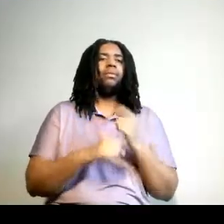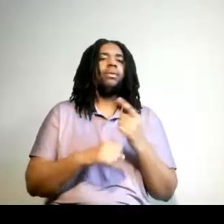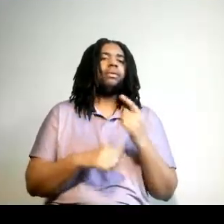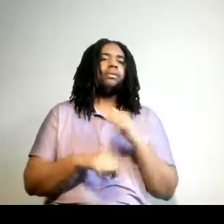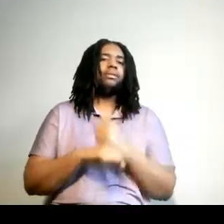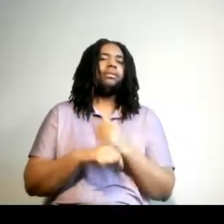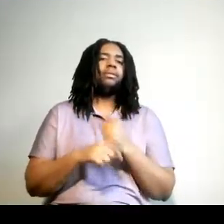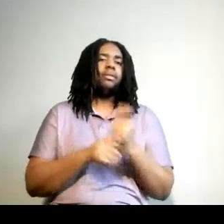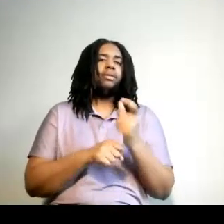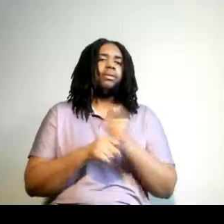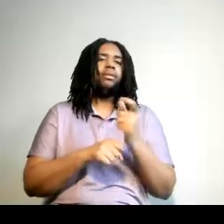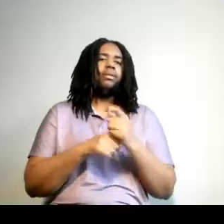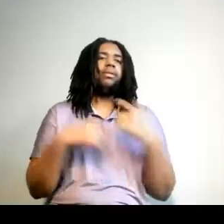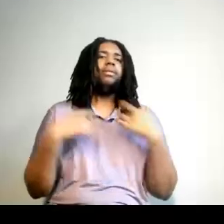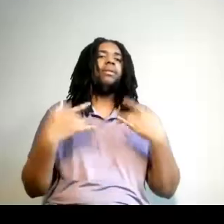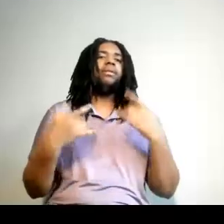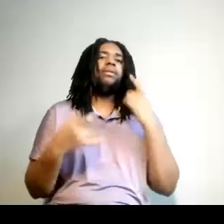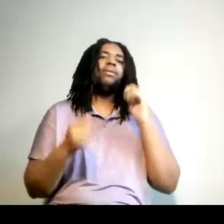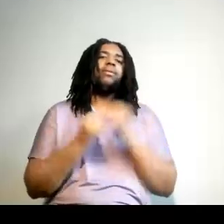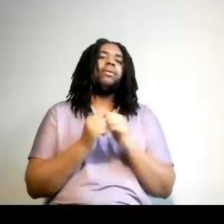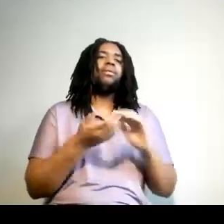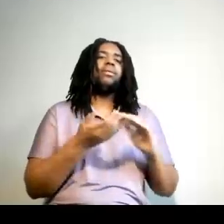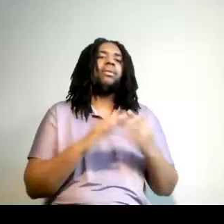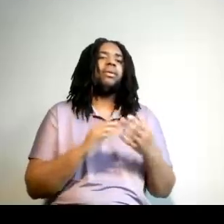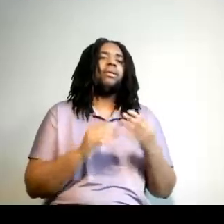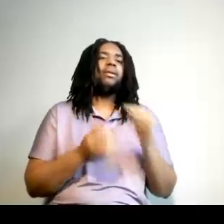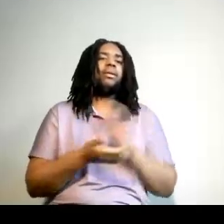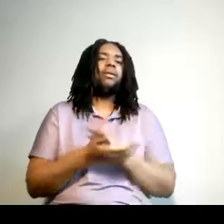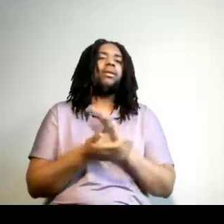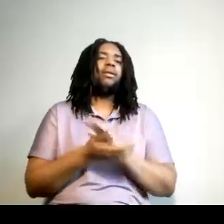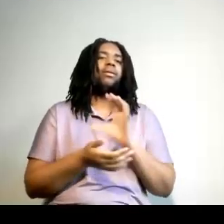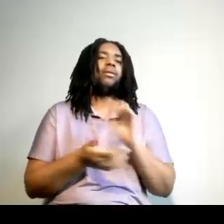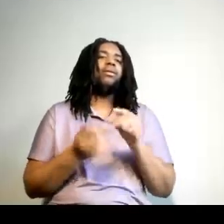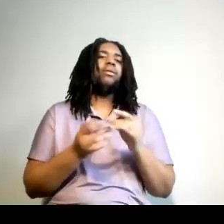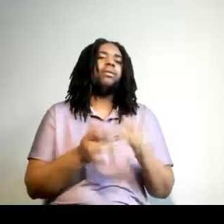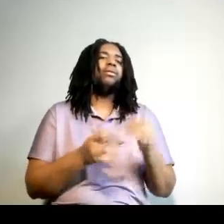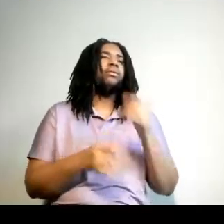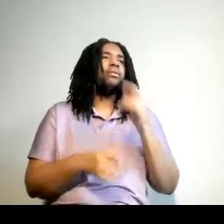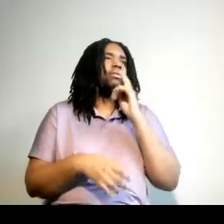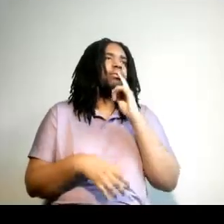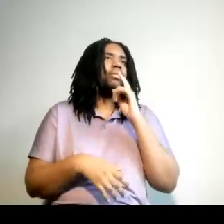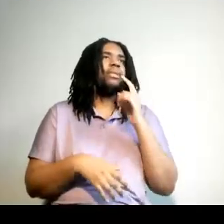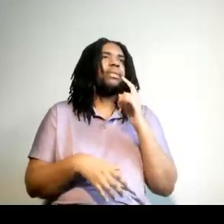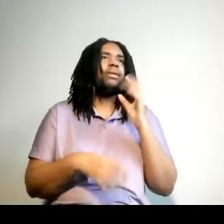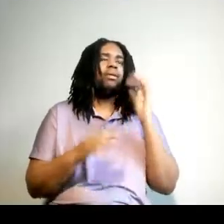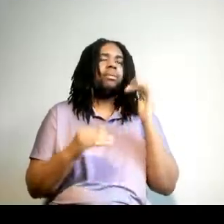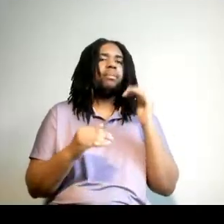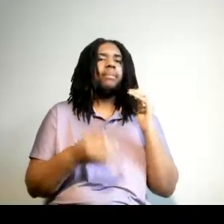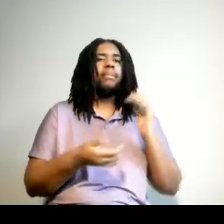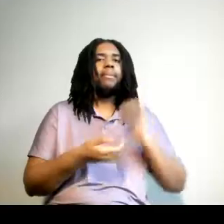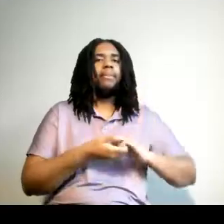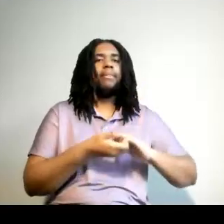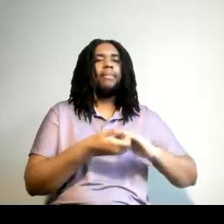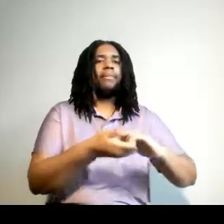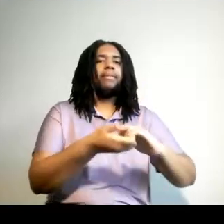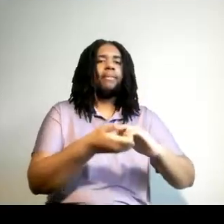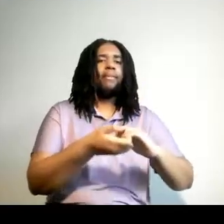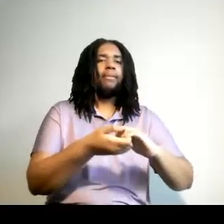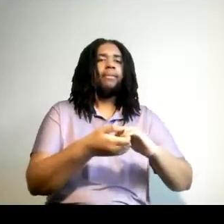and academic co-leads. So we're looking at really building that partnership and focusing not just